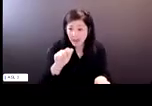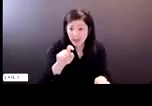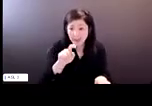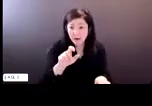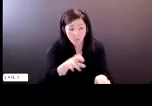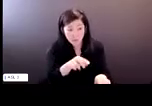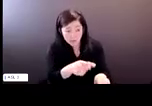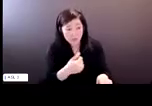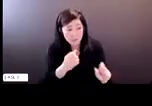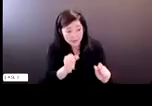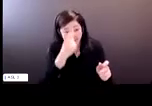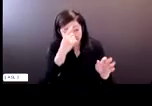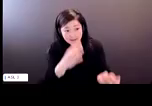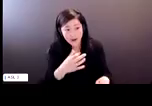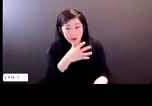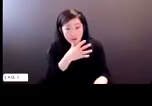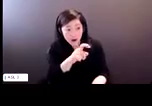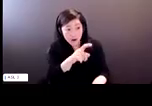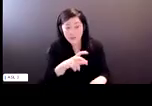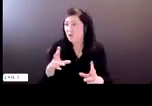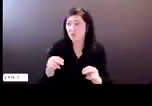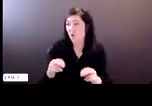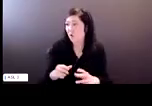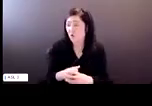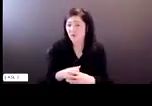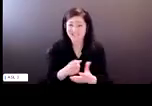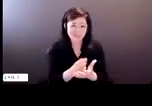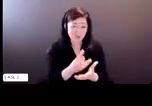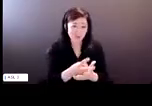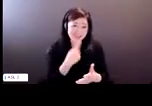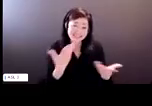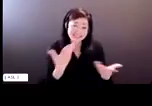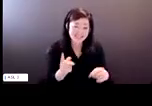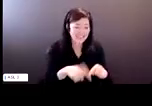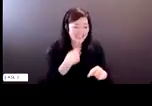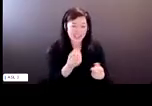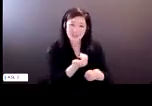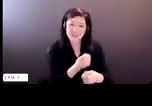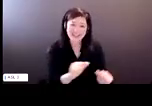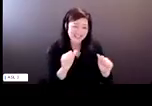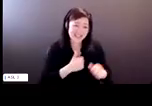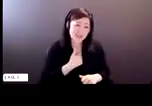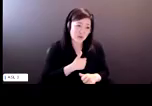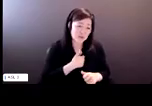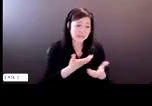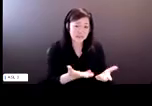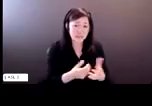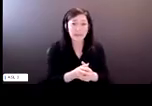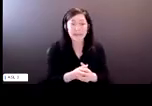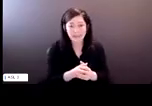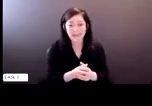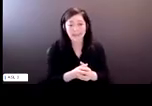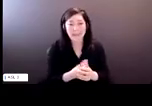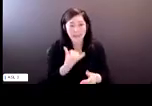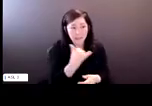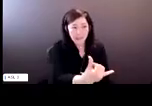decisions. And when Jessica said no, the social worker said, "We can't tell you anything." There were a number of phone calls back and forth, and